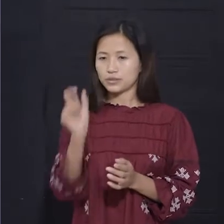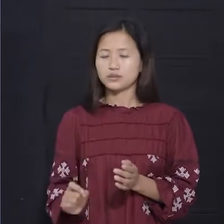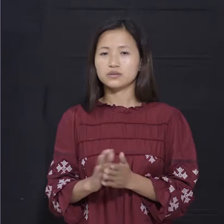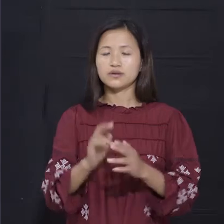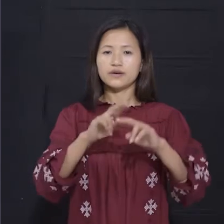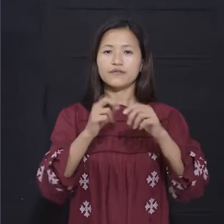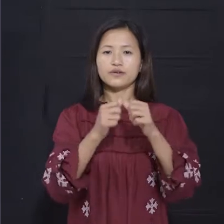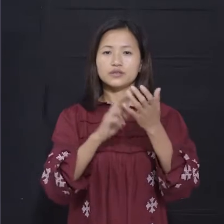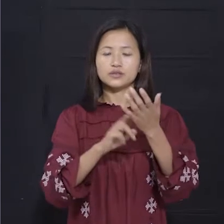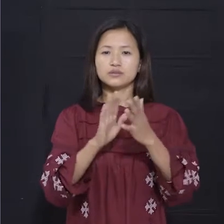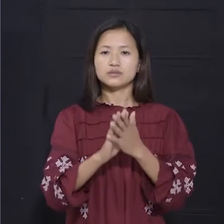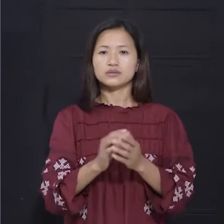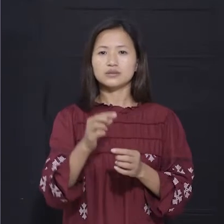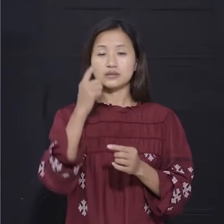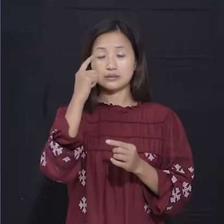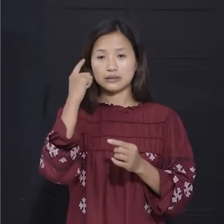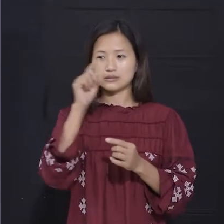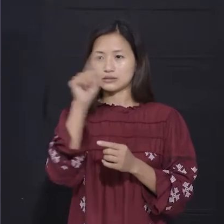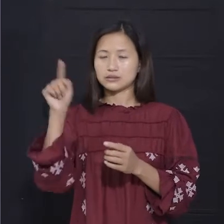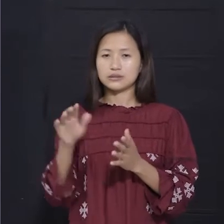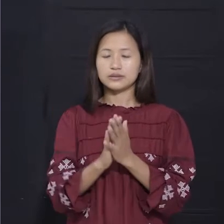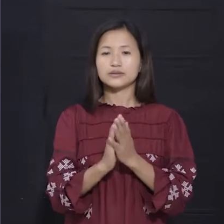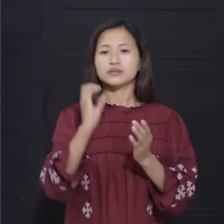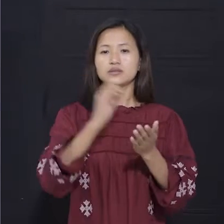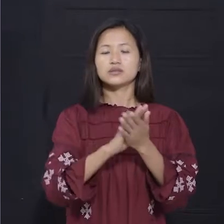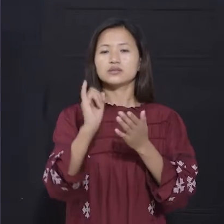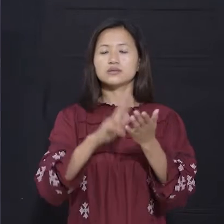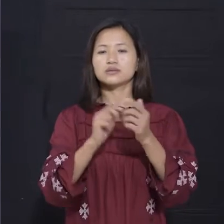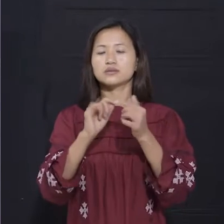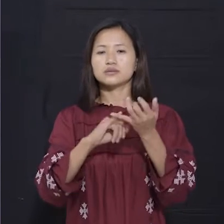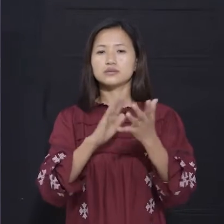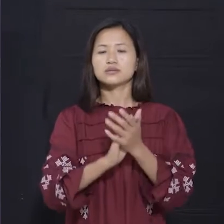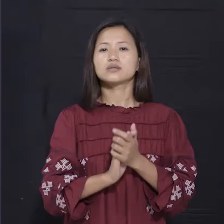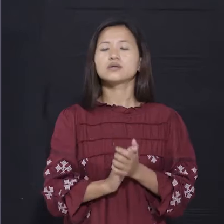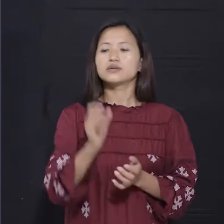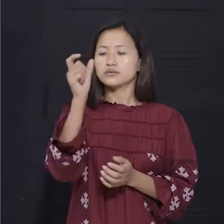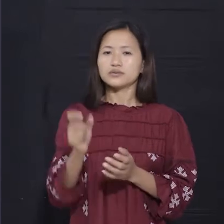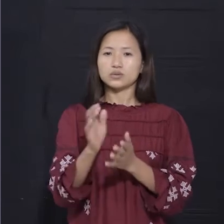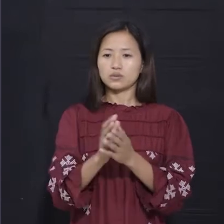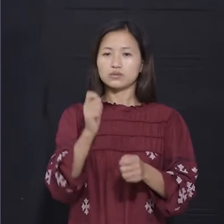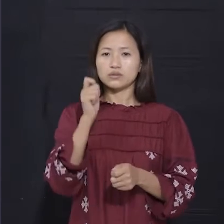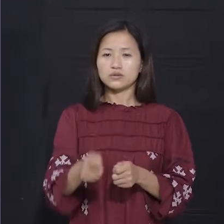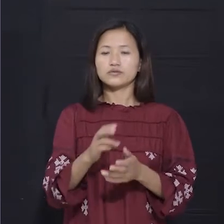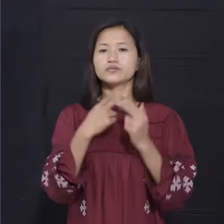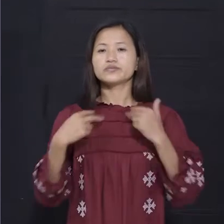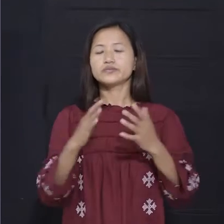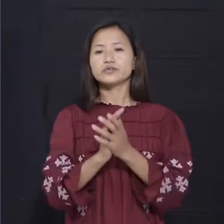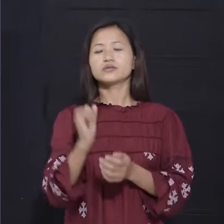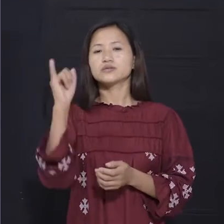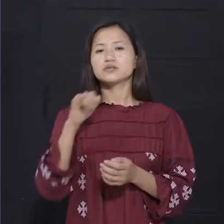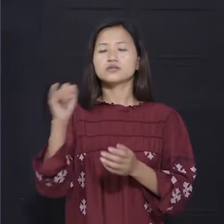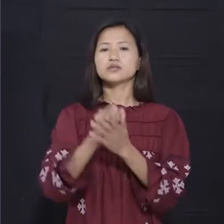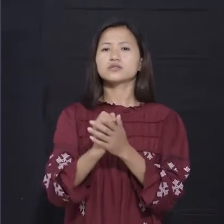Hien was a Chinese pilgrim, and he spent about 6 years in the court of Chandragupta. So during his 6